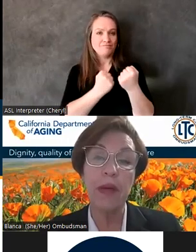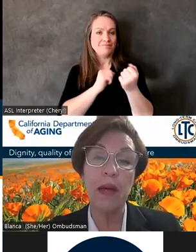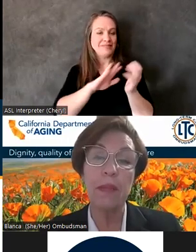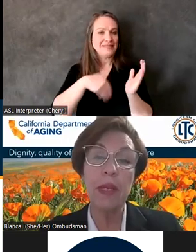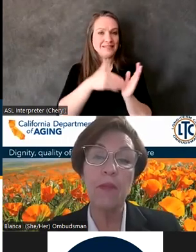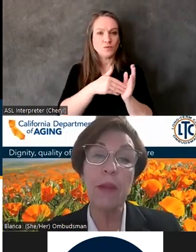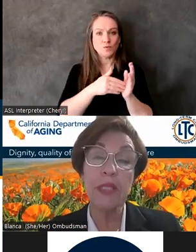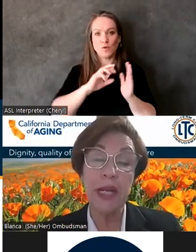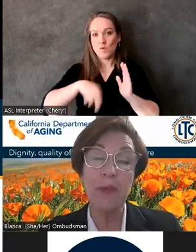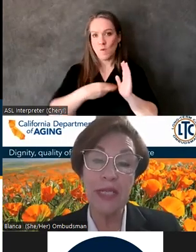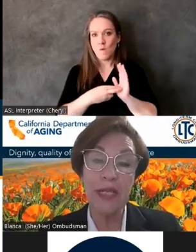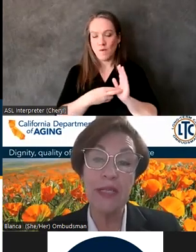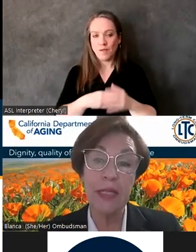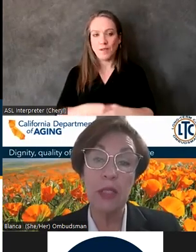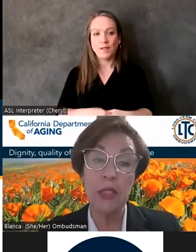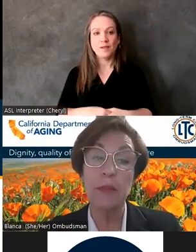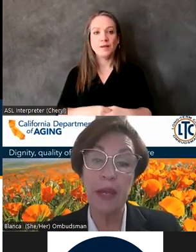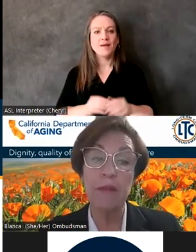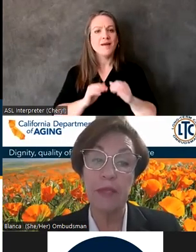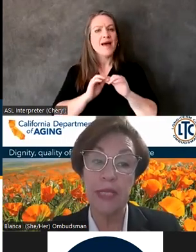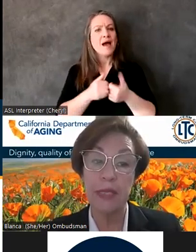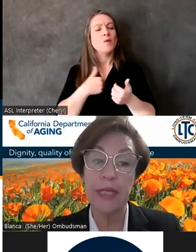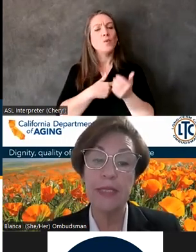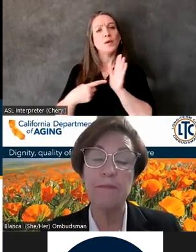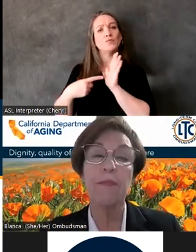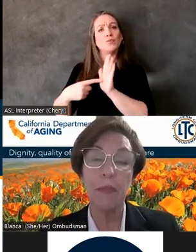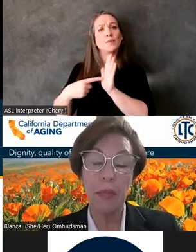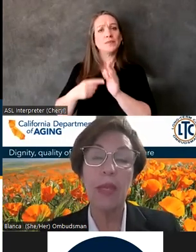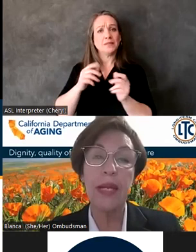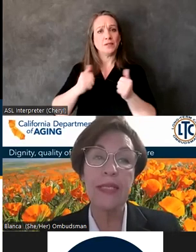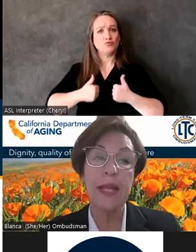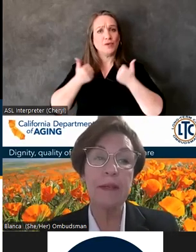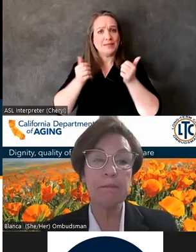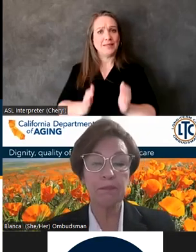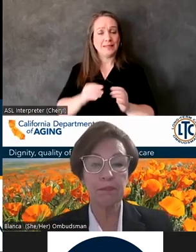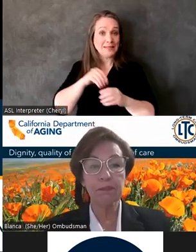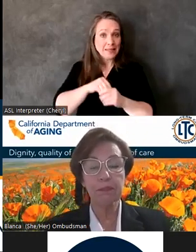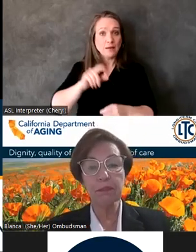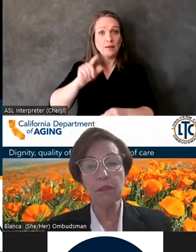with representing residents in long-term care facilities. Next slide.